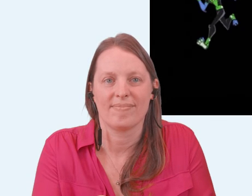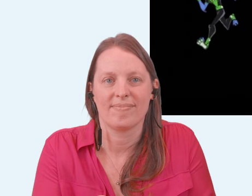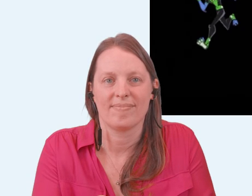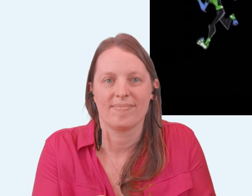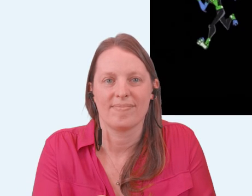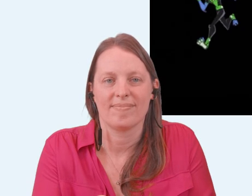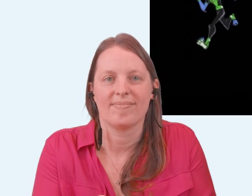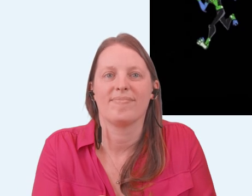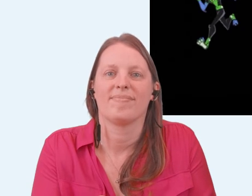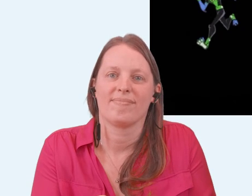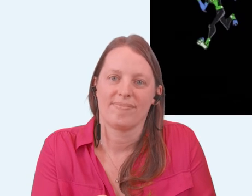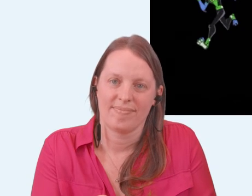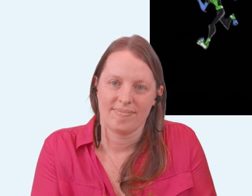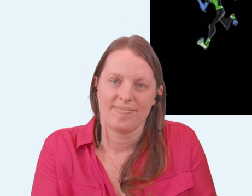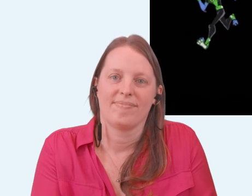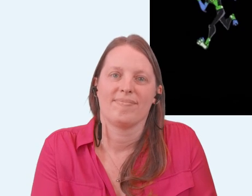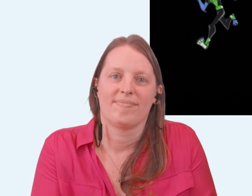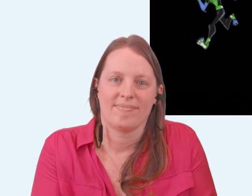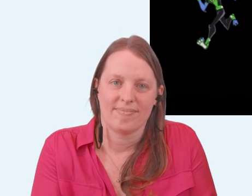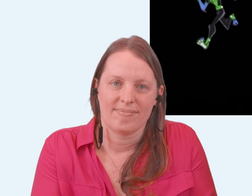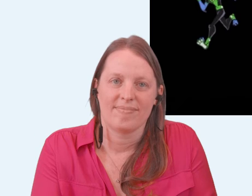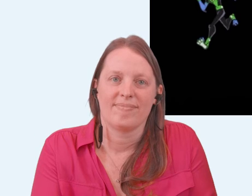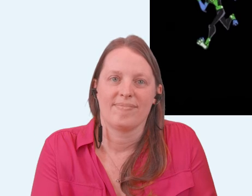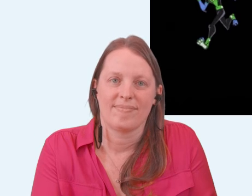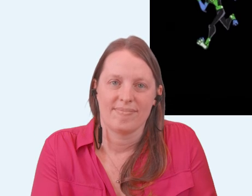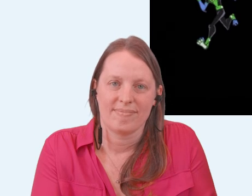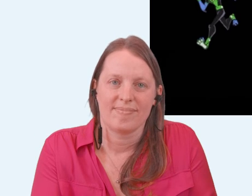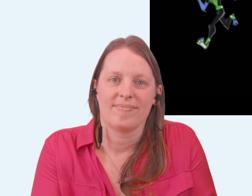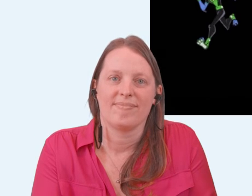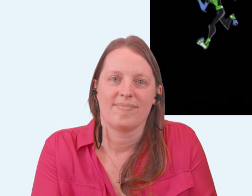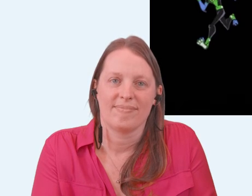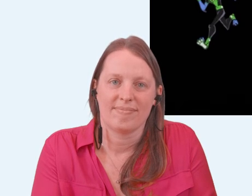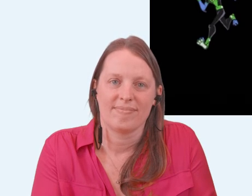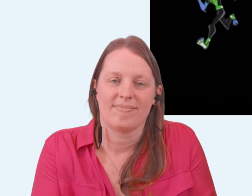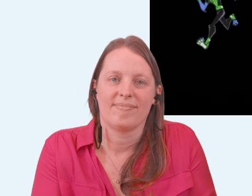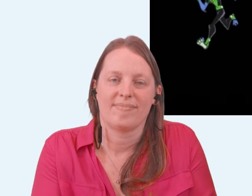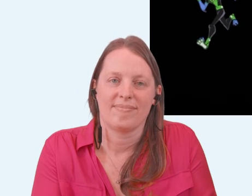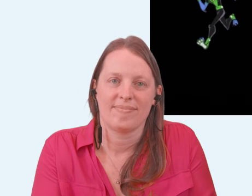The first step is strong in the stump because it's excitatory.